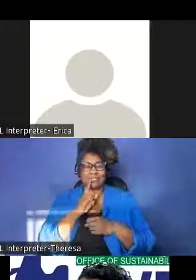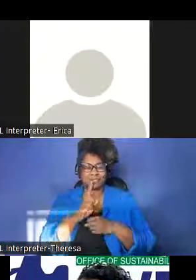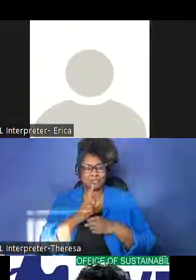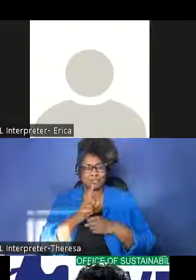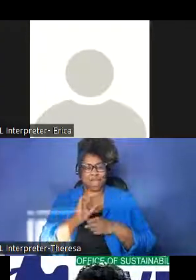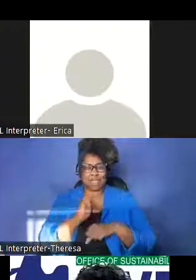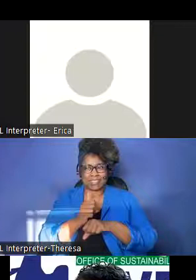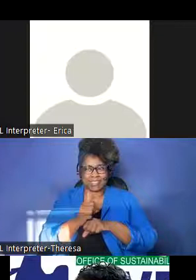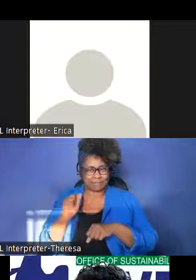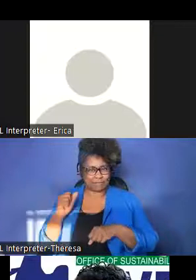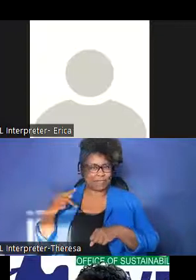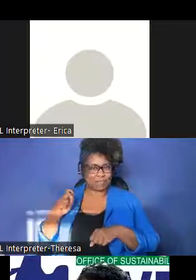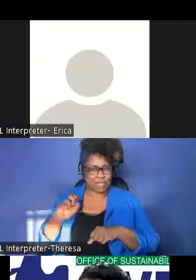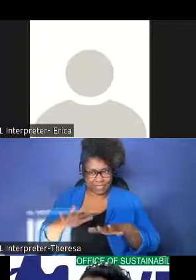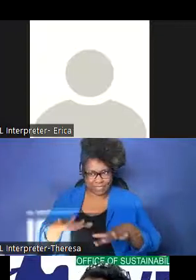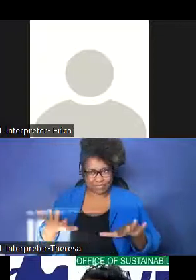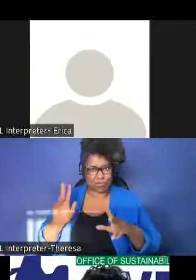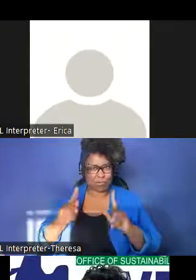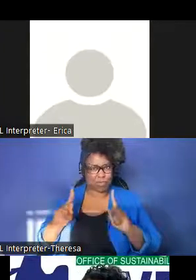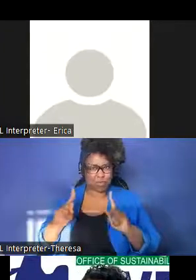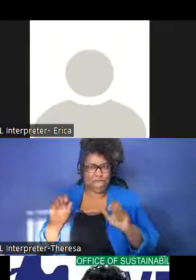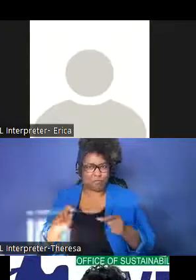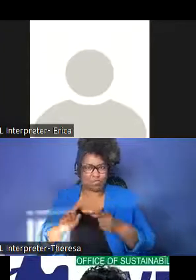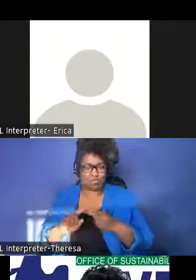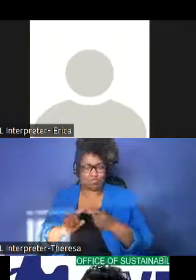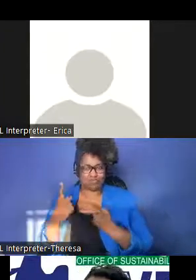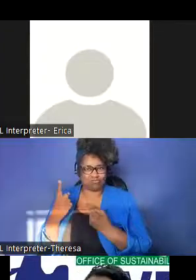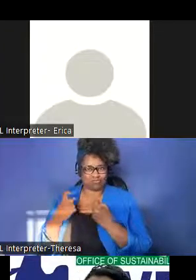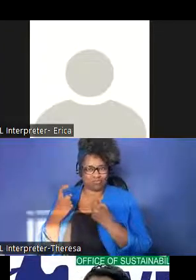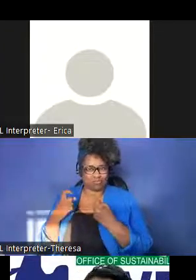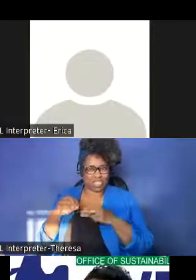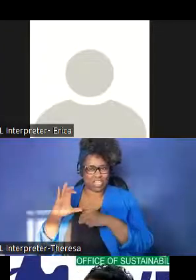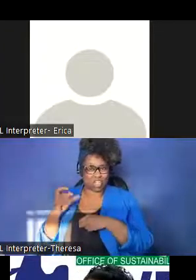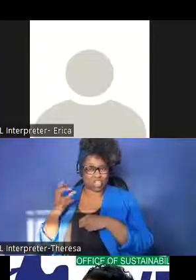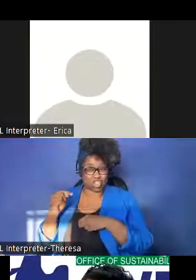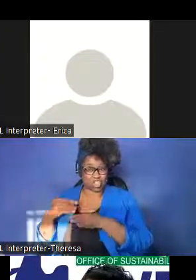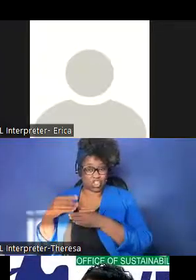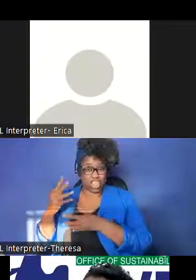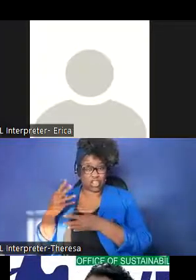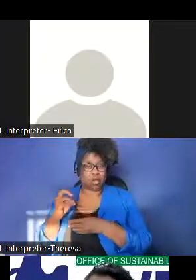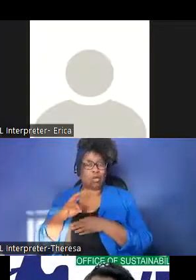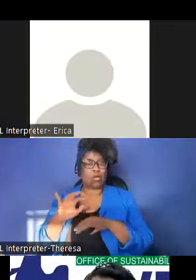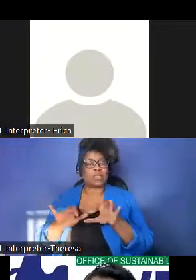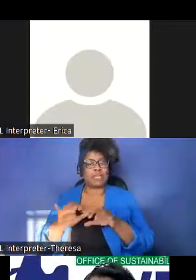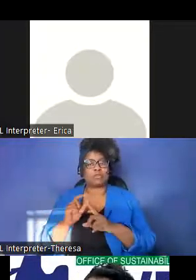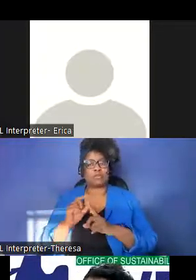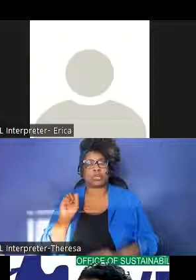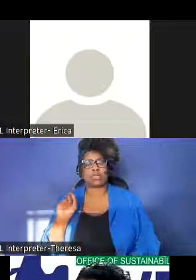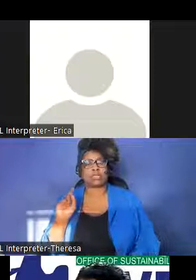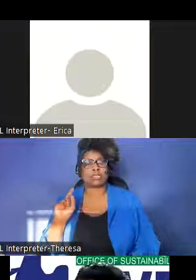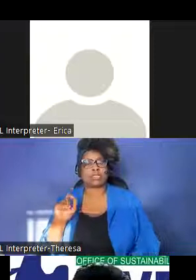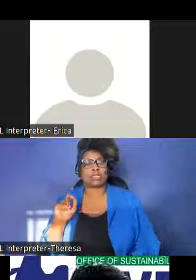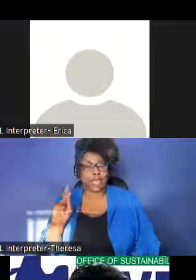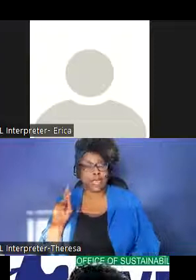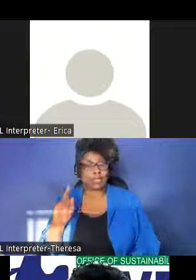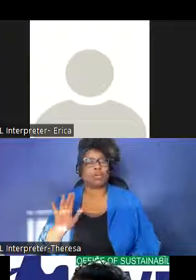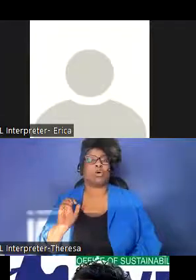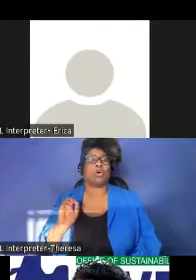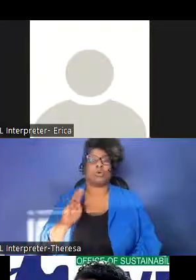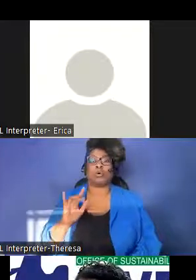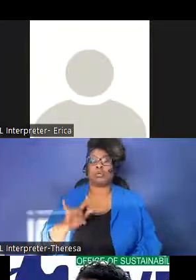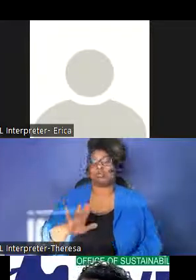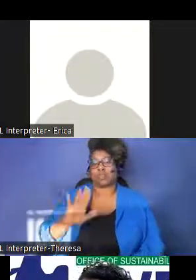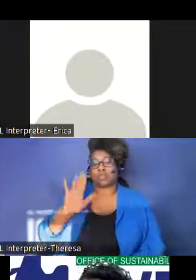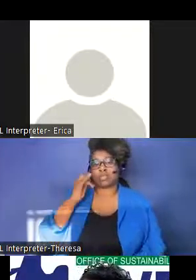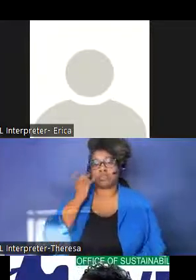ask questions in the chat, or to, as Drew flagged, type in the word stack, raise your hand if you would like to ask a